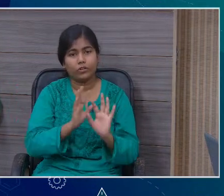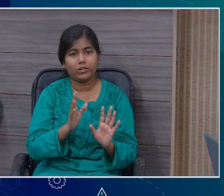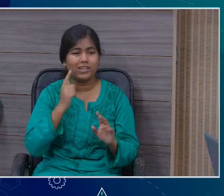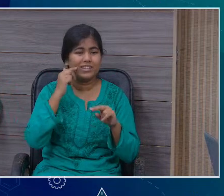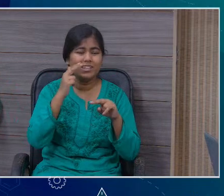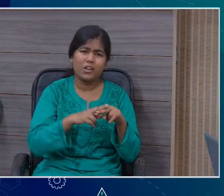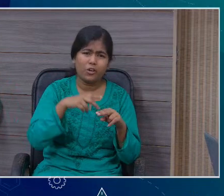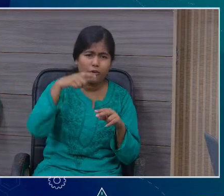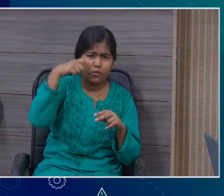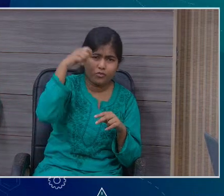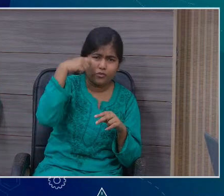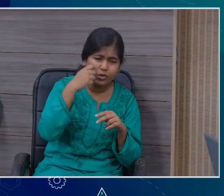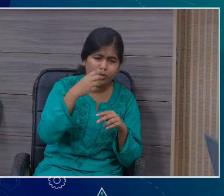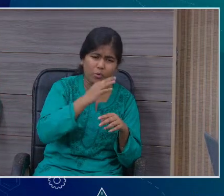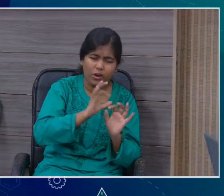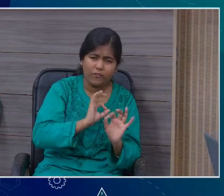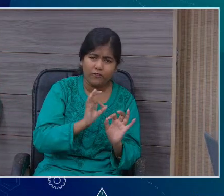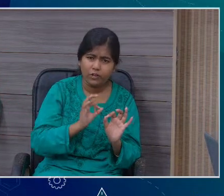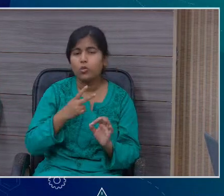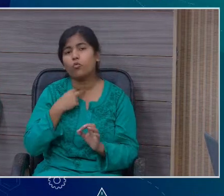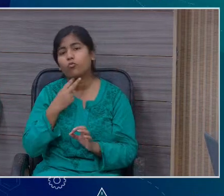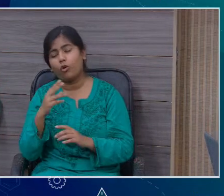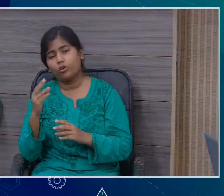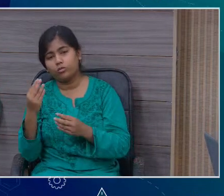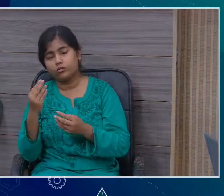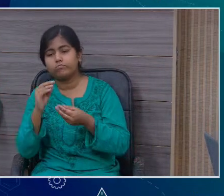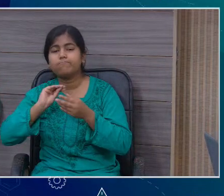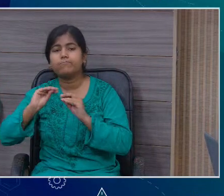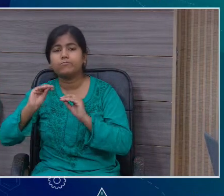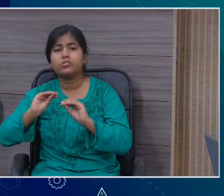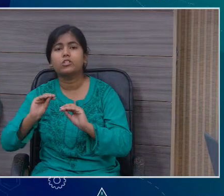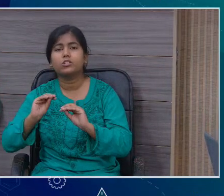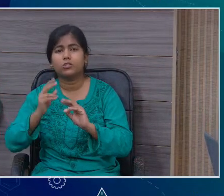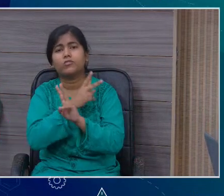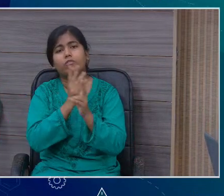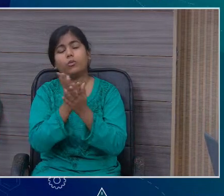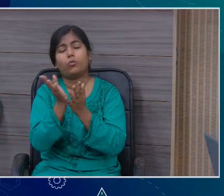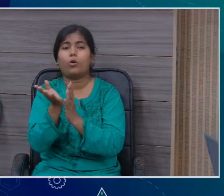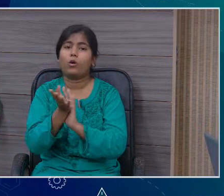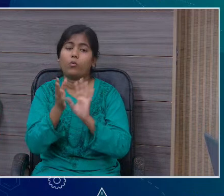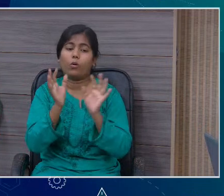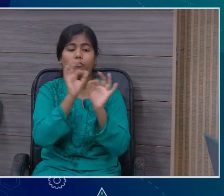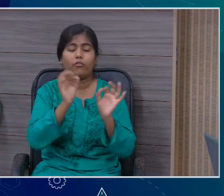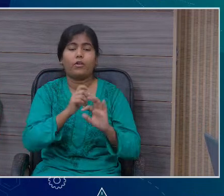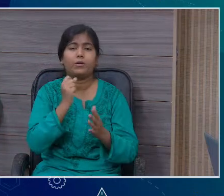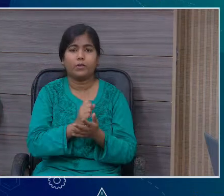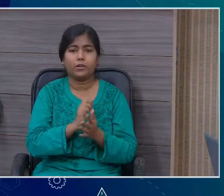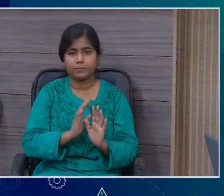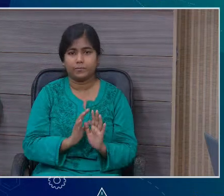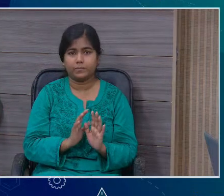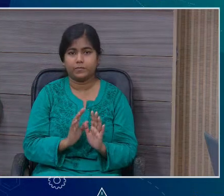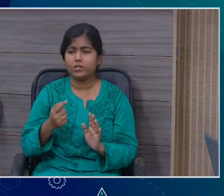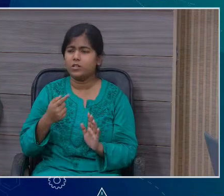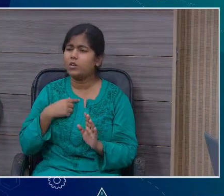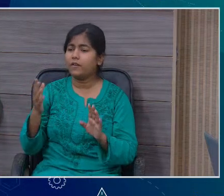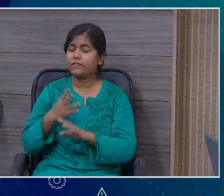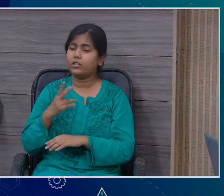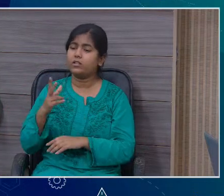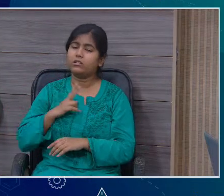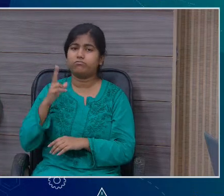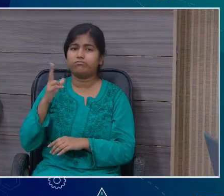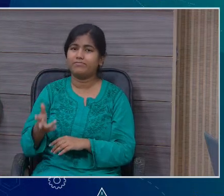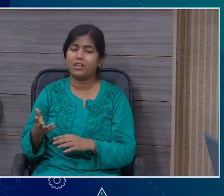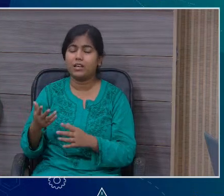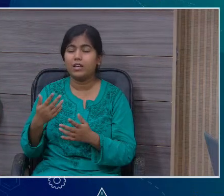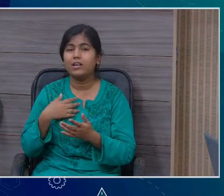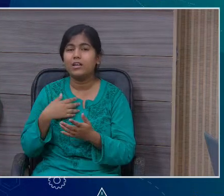have another method to teach them. Okay, okay. So, so you said there are two parts. Exactly. Let's go to the second part Yes.